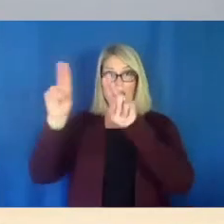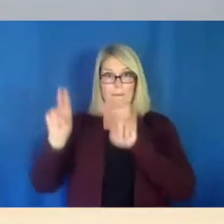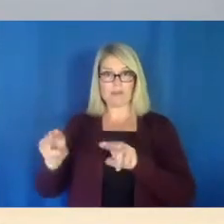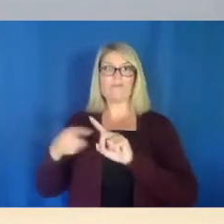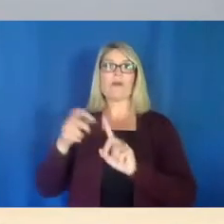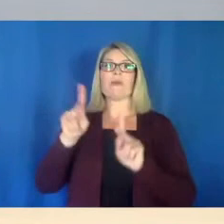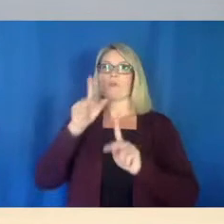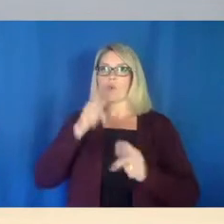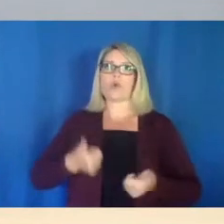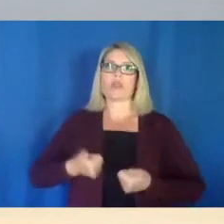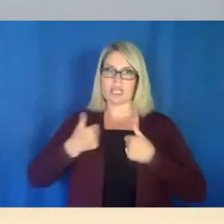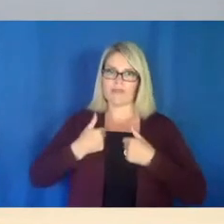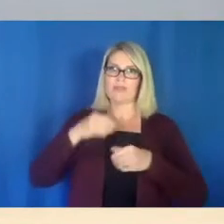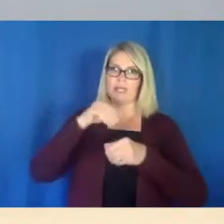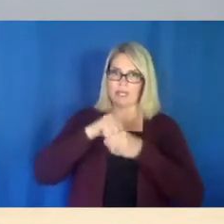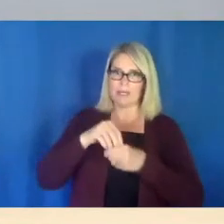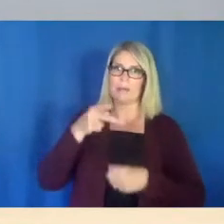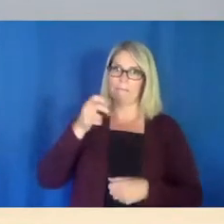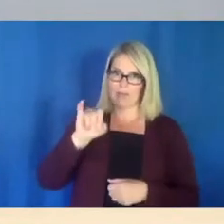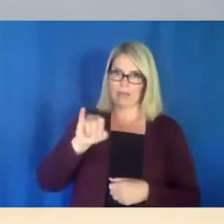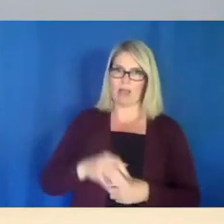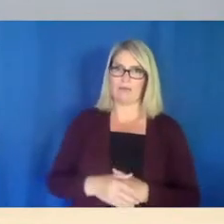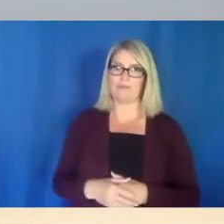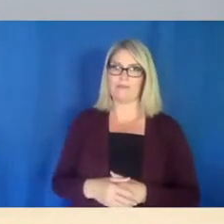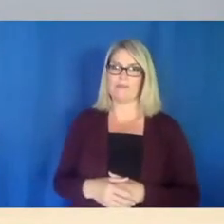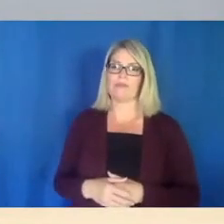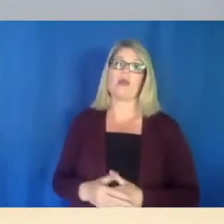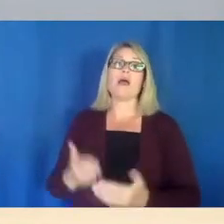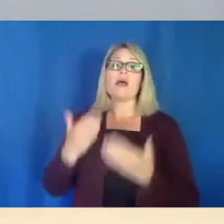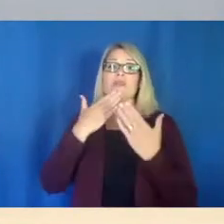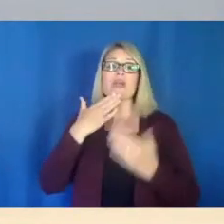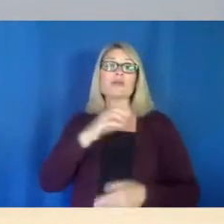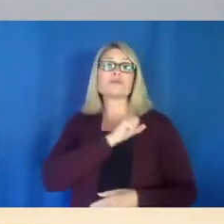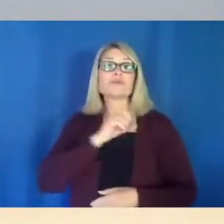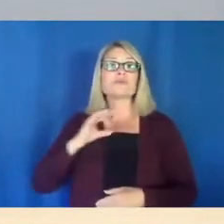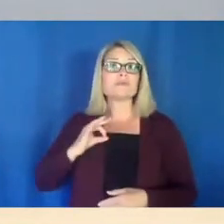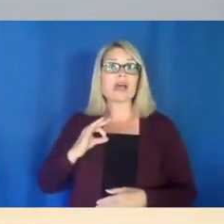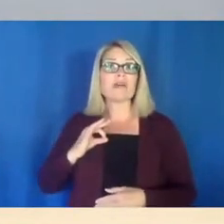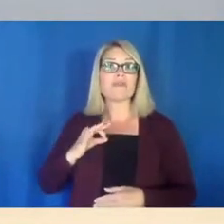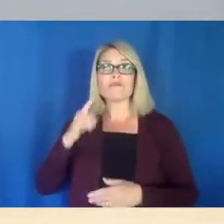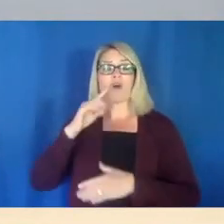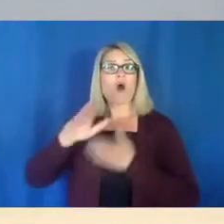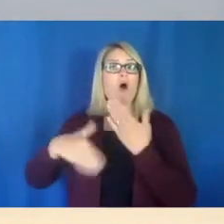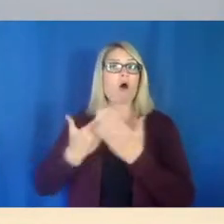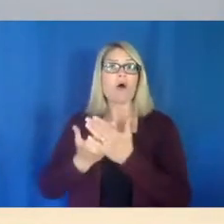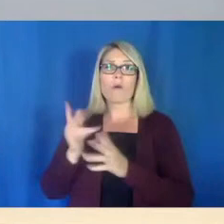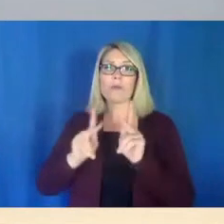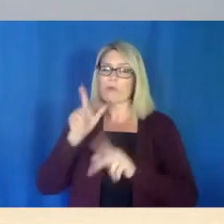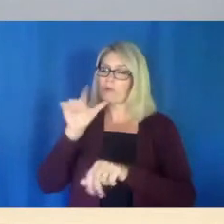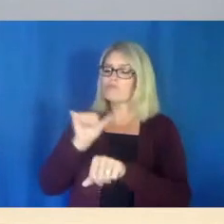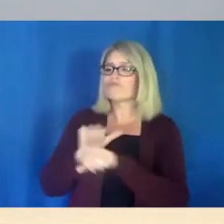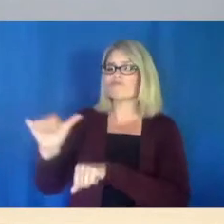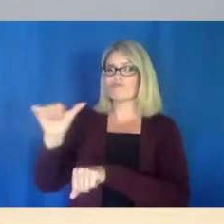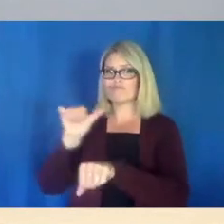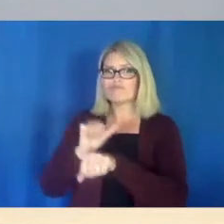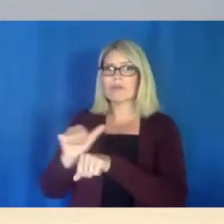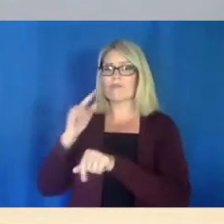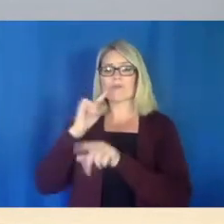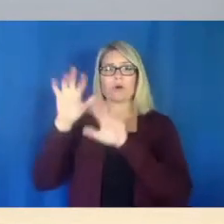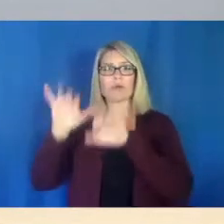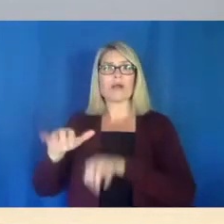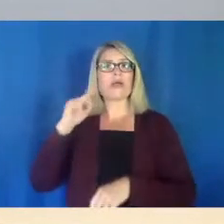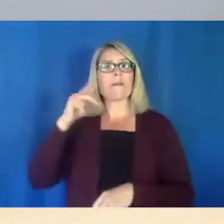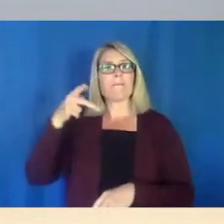residents. A sincere thank you to the staff at Justice and Public Safety who are working diligently to process PEI pass